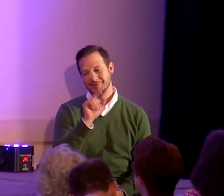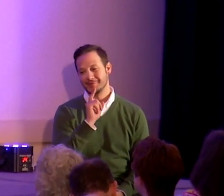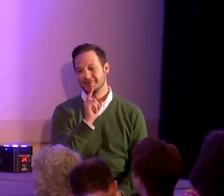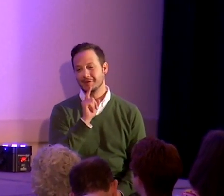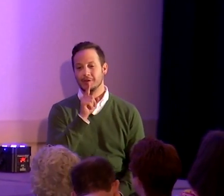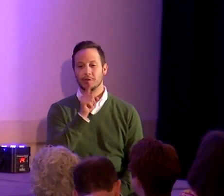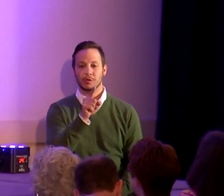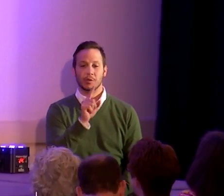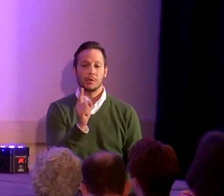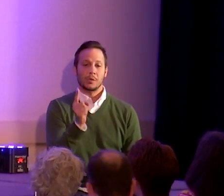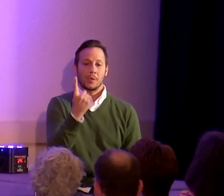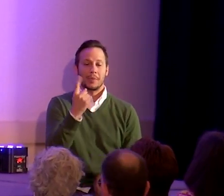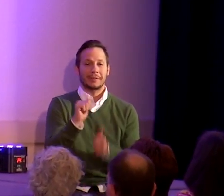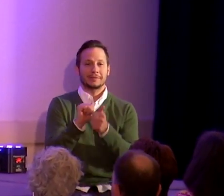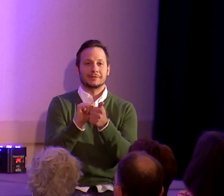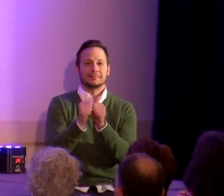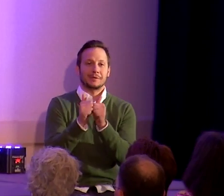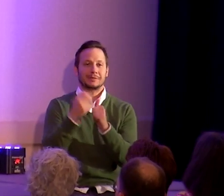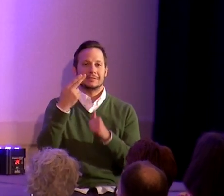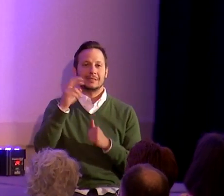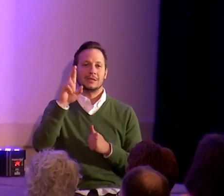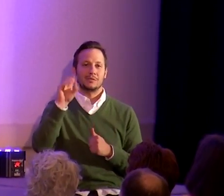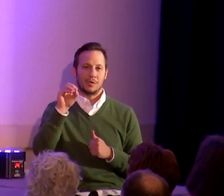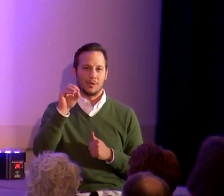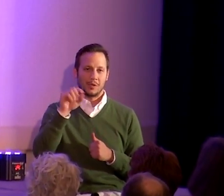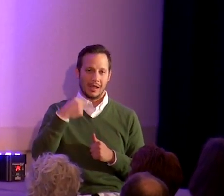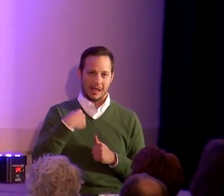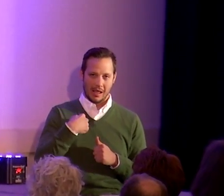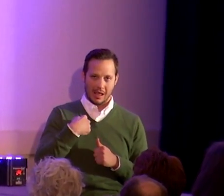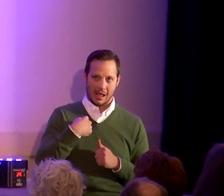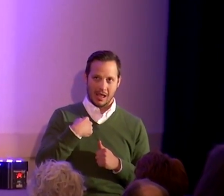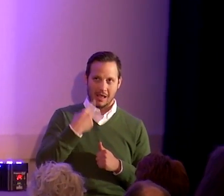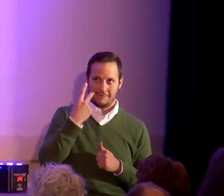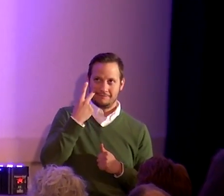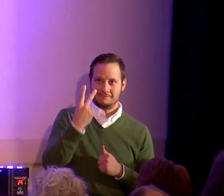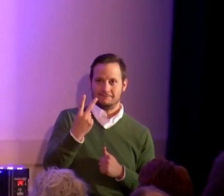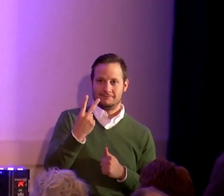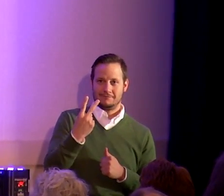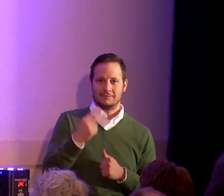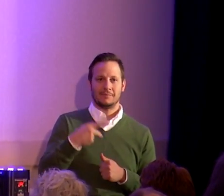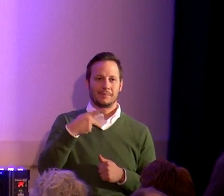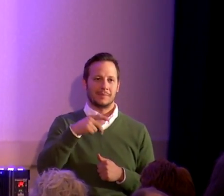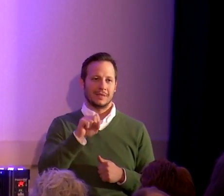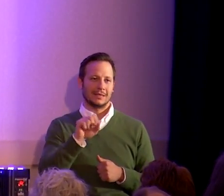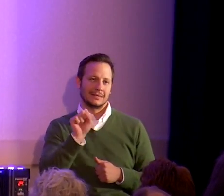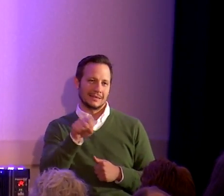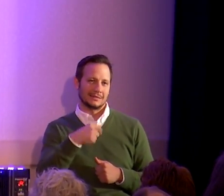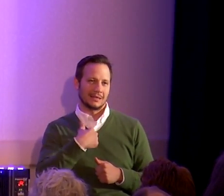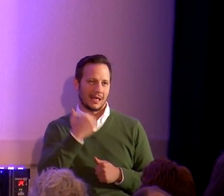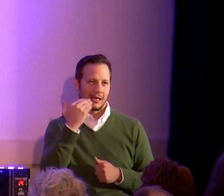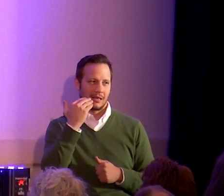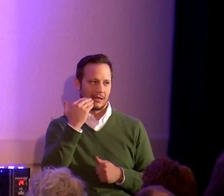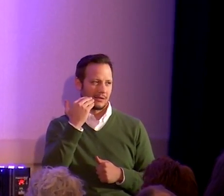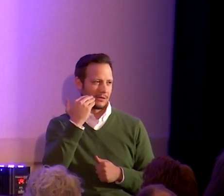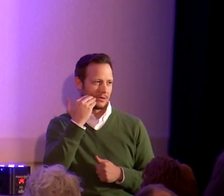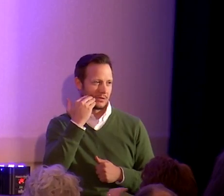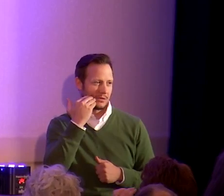You're the only sports hero I've ever had. P.S. Yes, I know that wasn't a question.